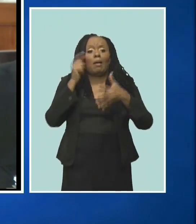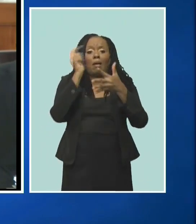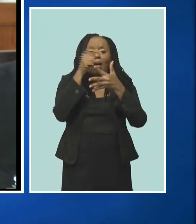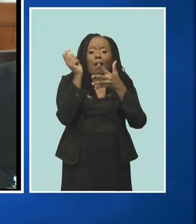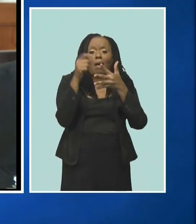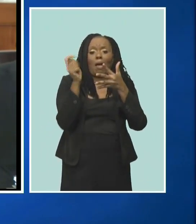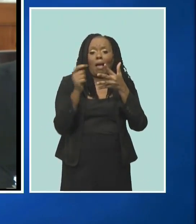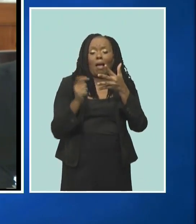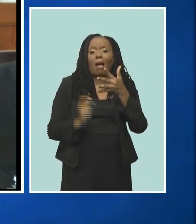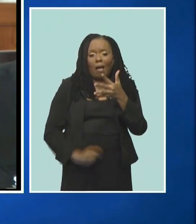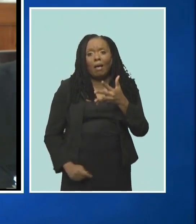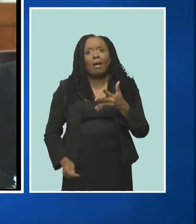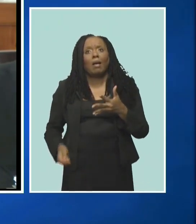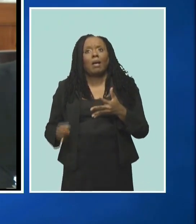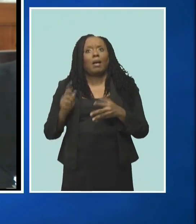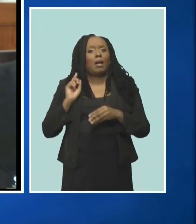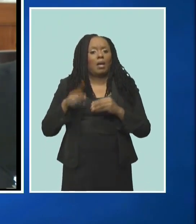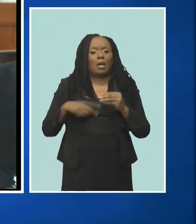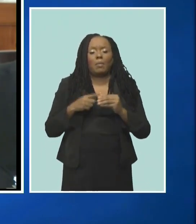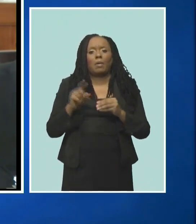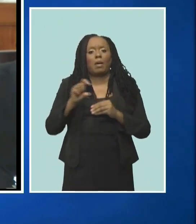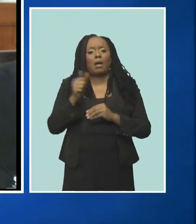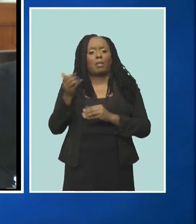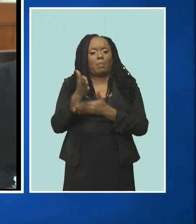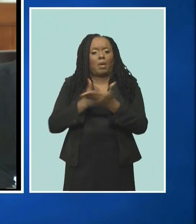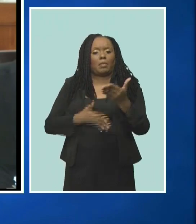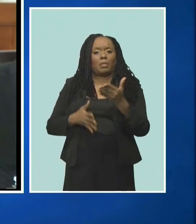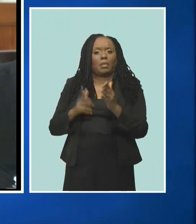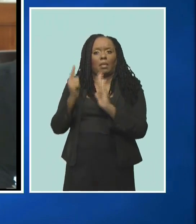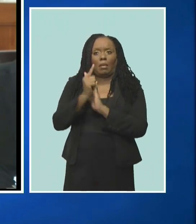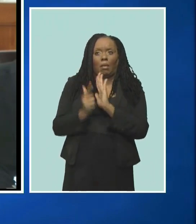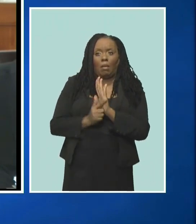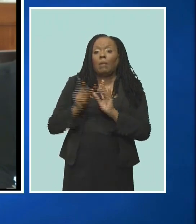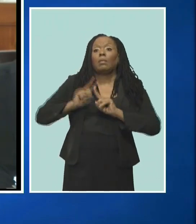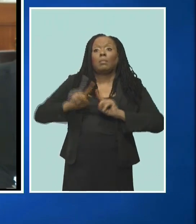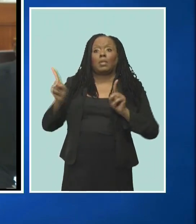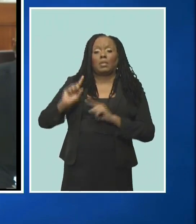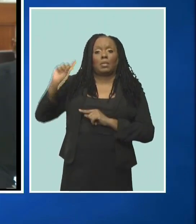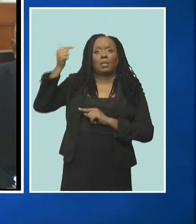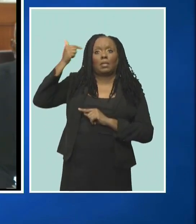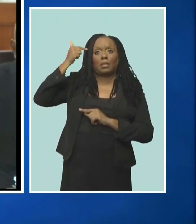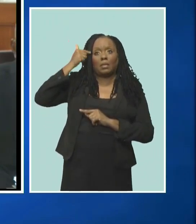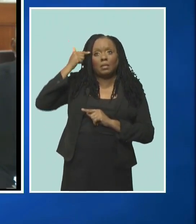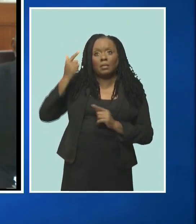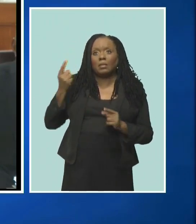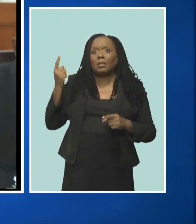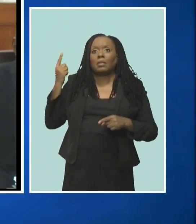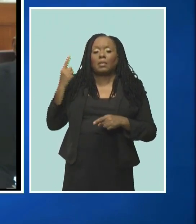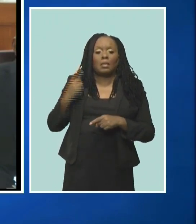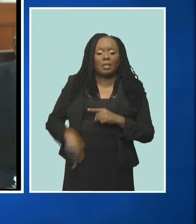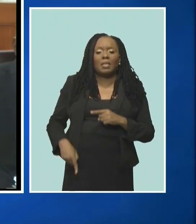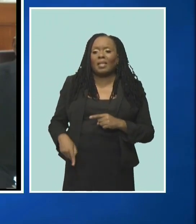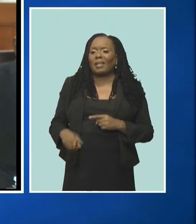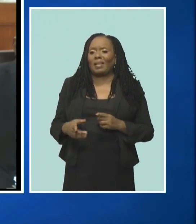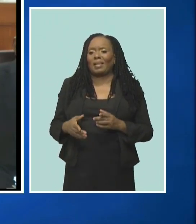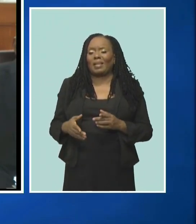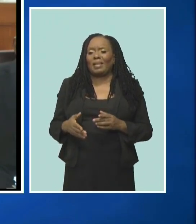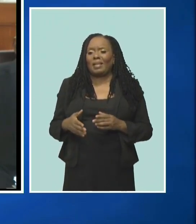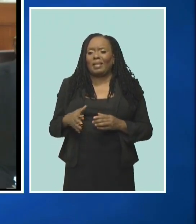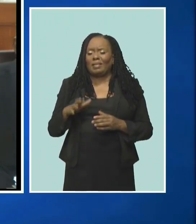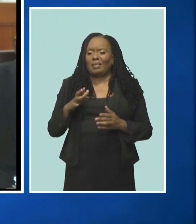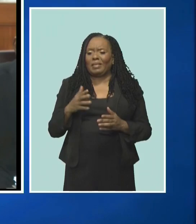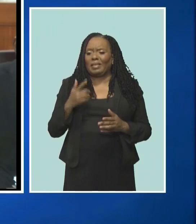to other areas of law. The reality is that government cannot duck its responsibility. It